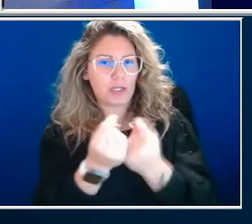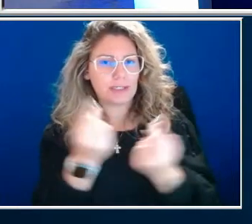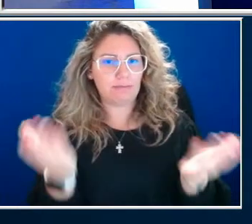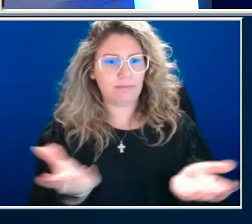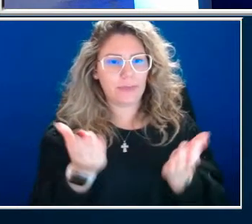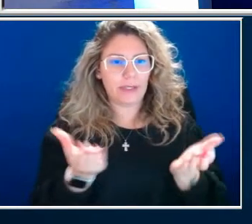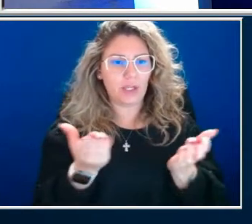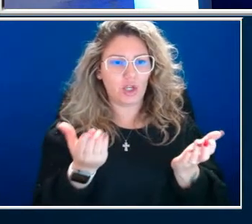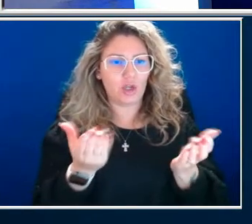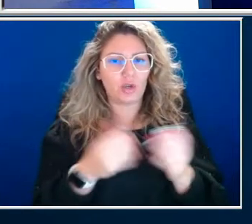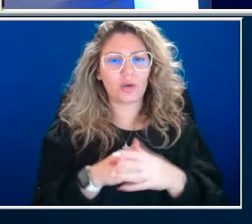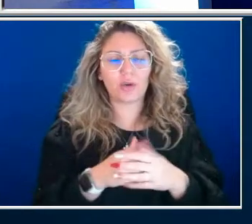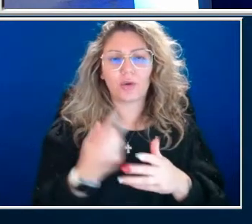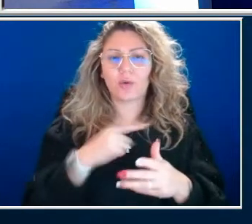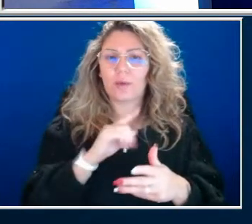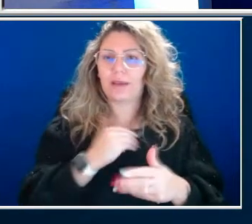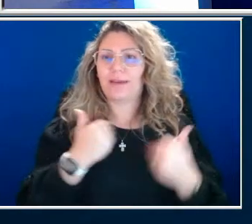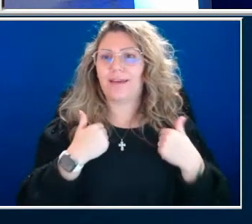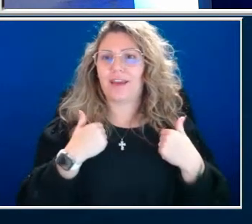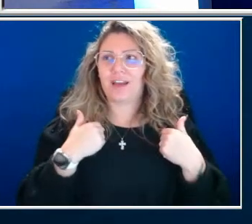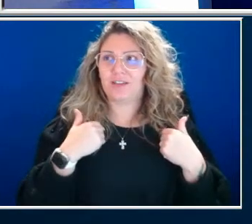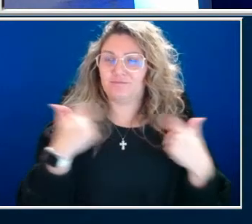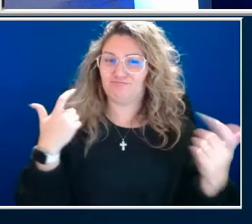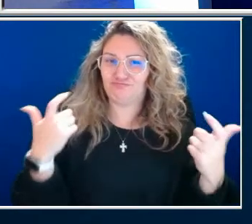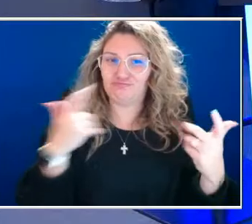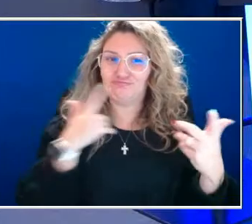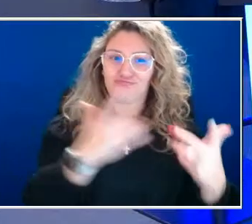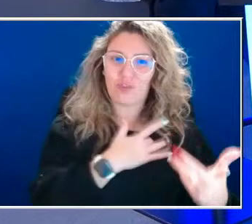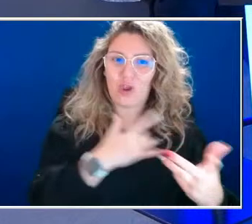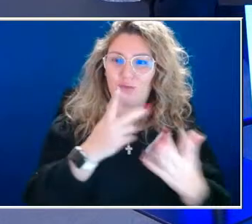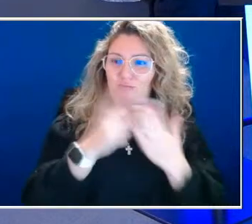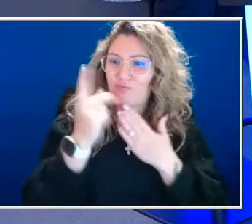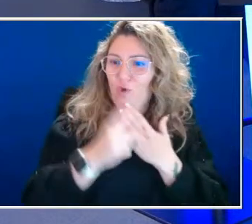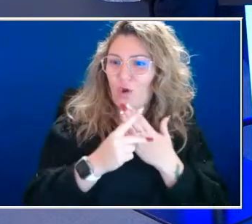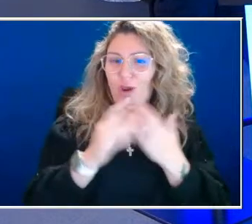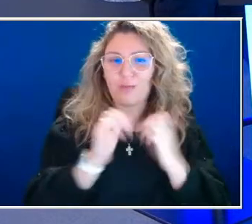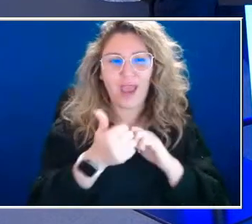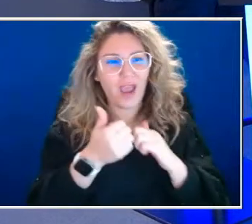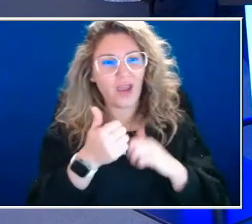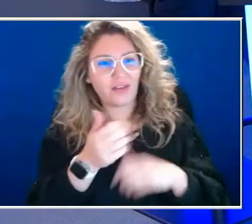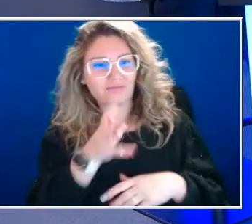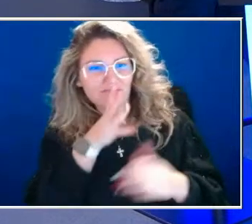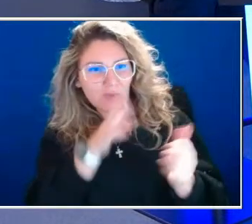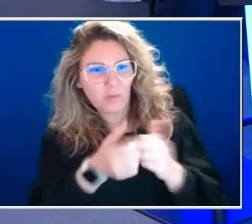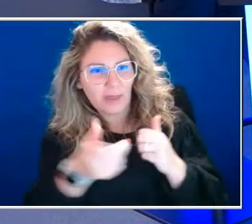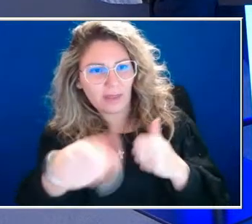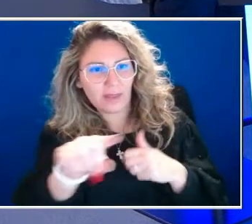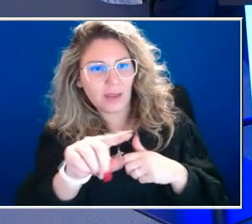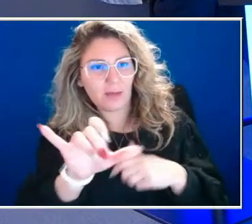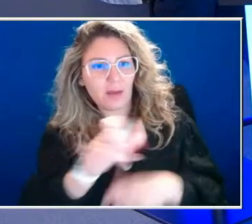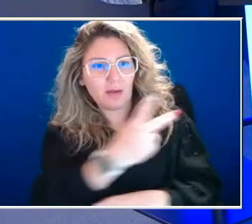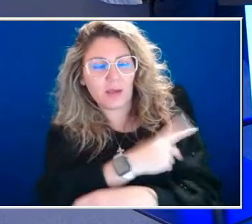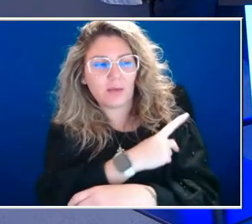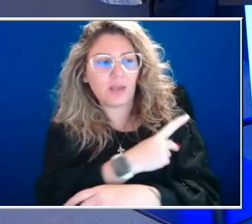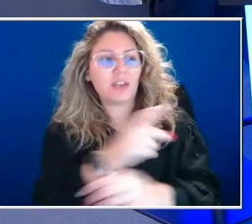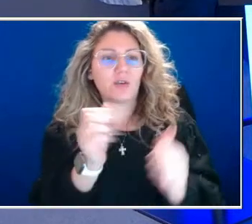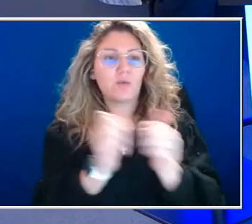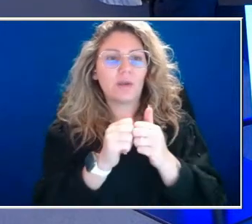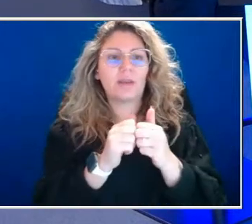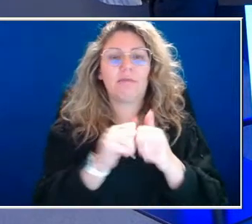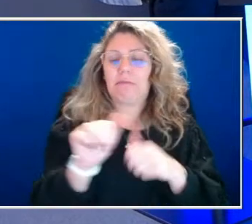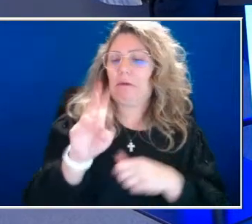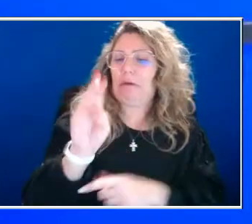We have a very robust heart program. So how are you talking with them when you have a patient like Amy? If I have a patient who